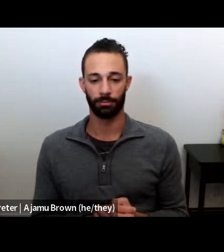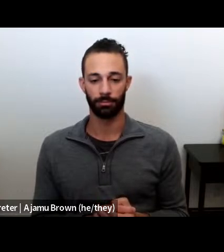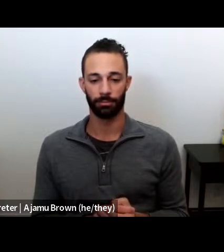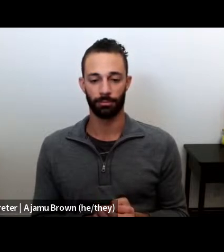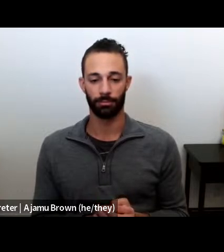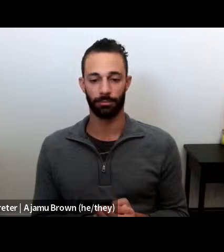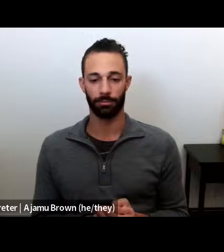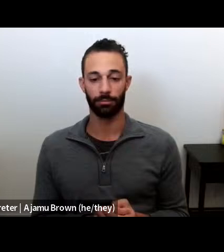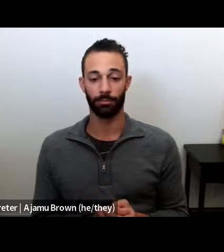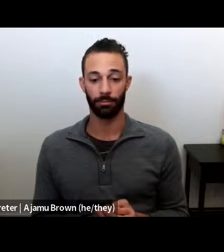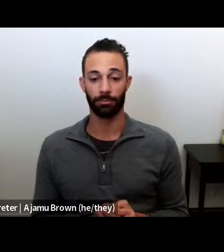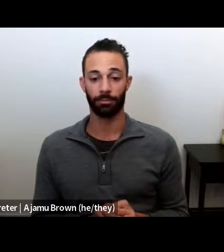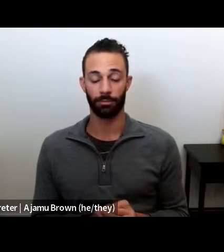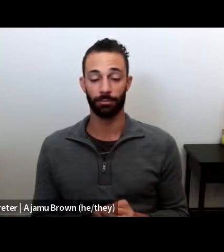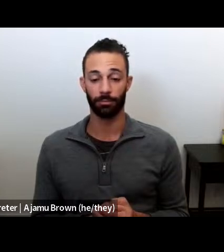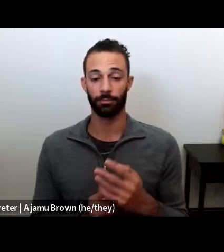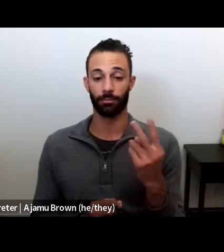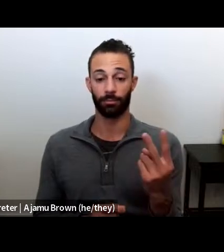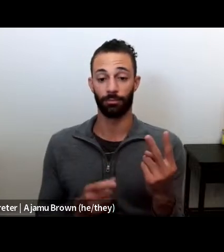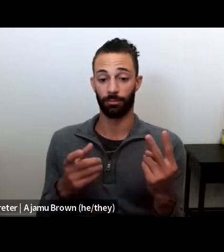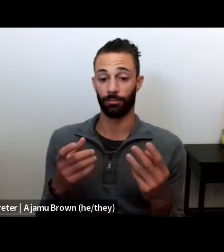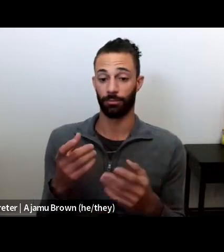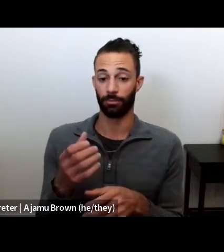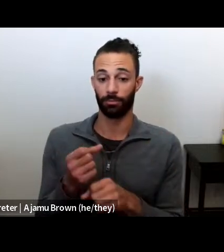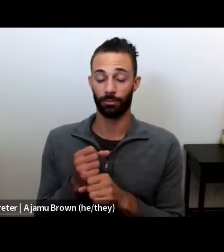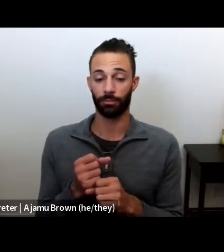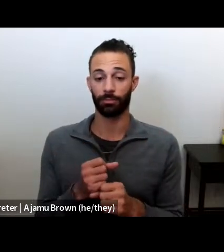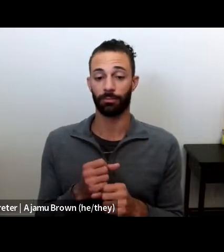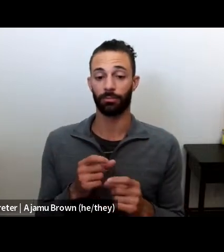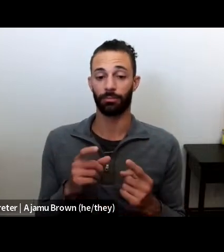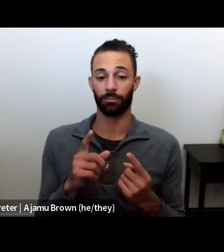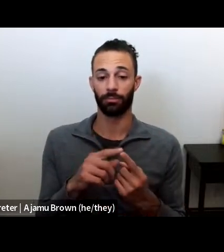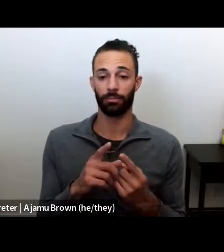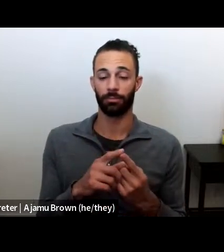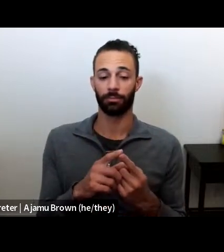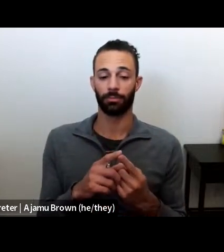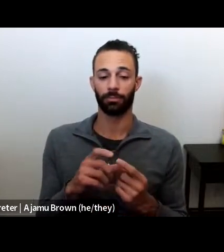Okay, so the two that you got are Soar.